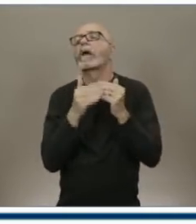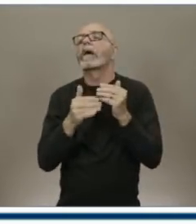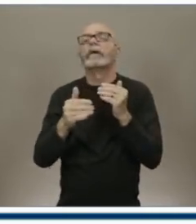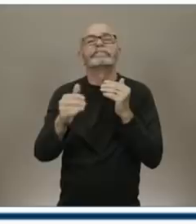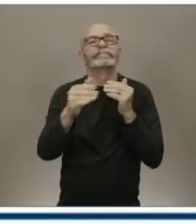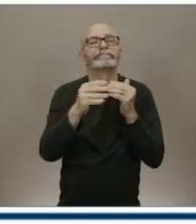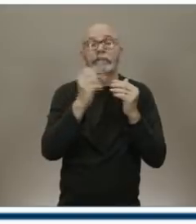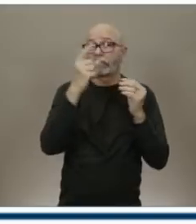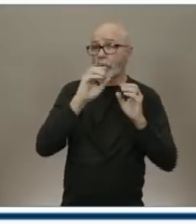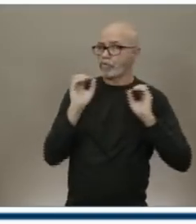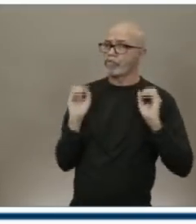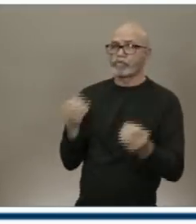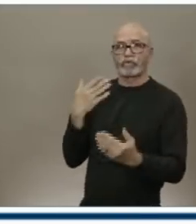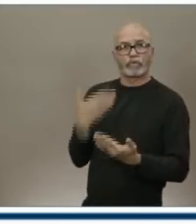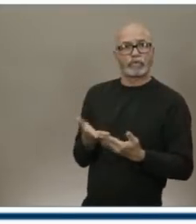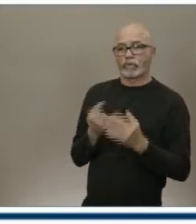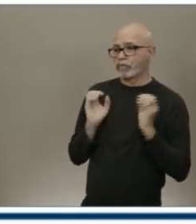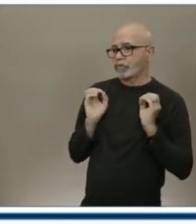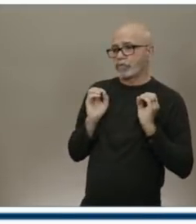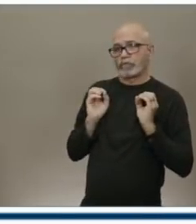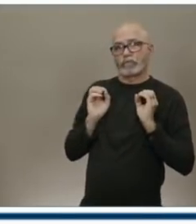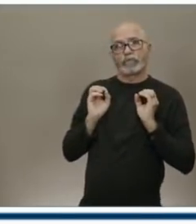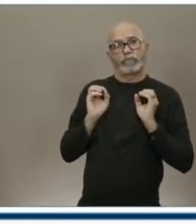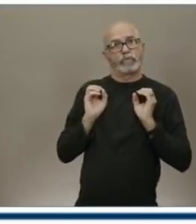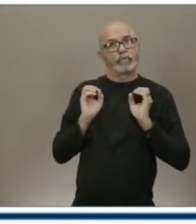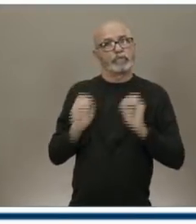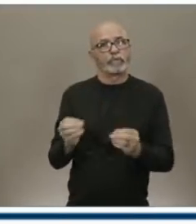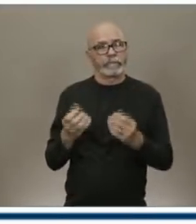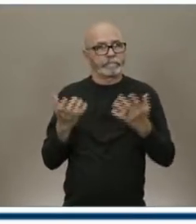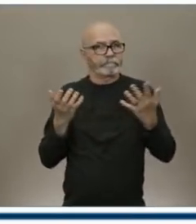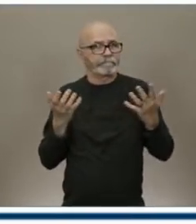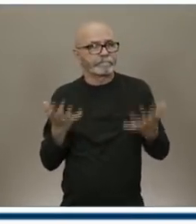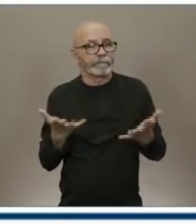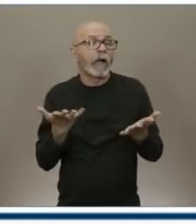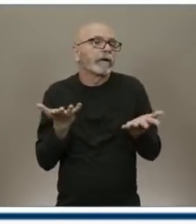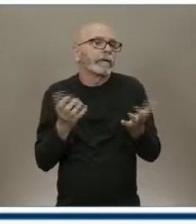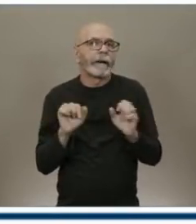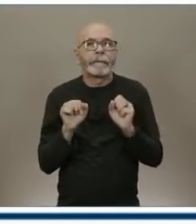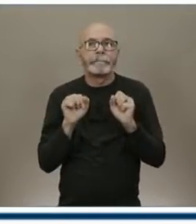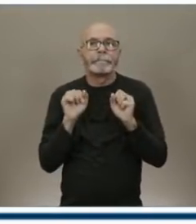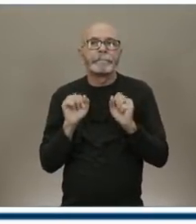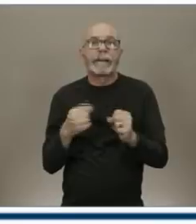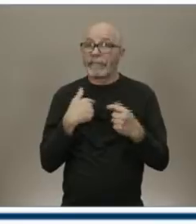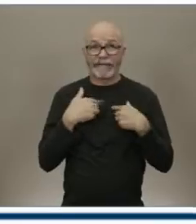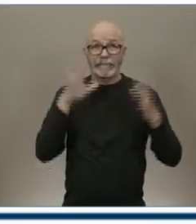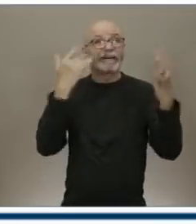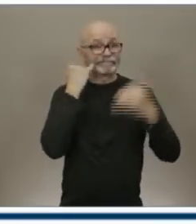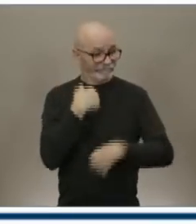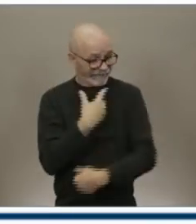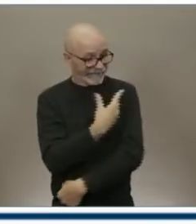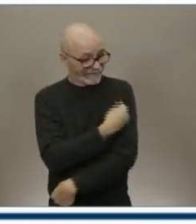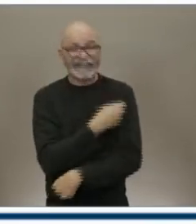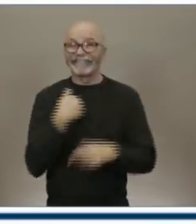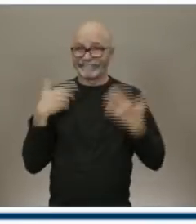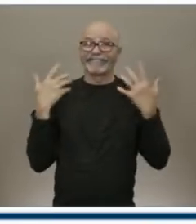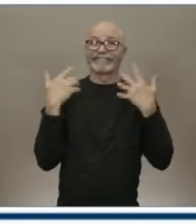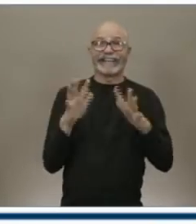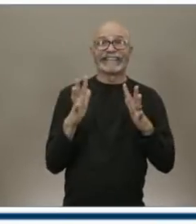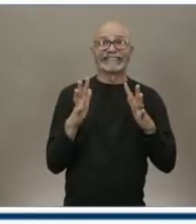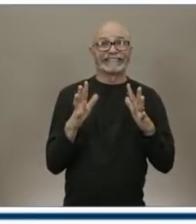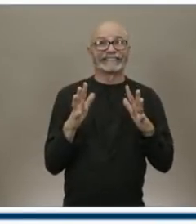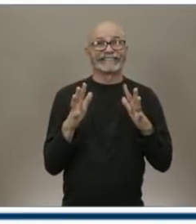an answer on is it possible that even though I'm vaccinated, that I could still be